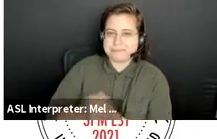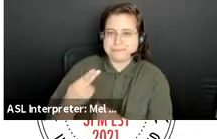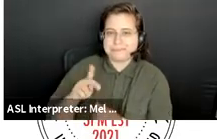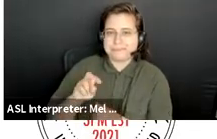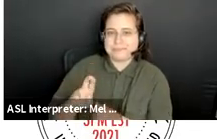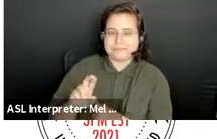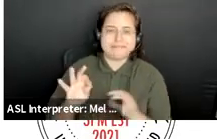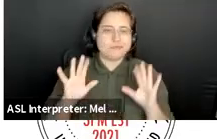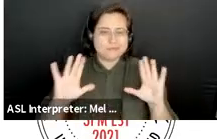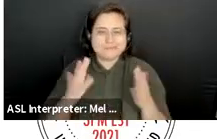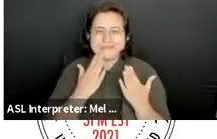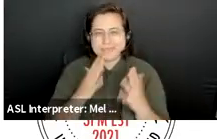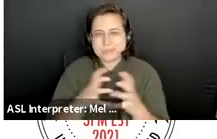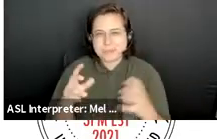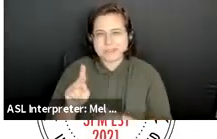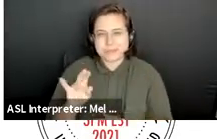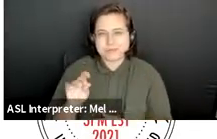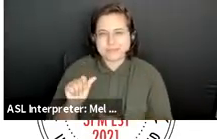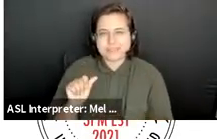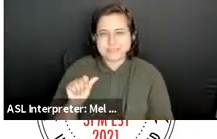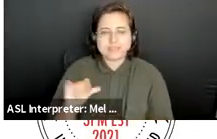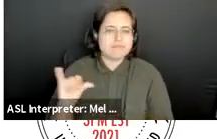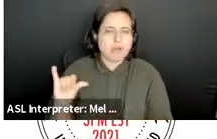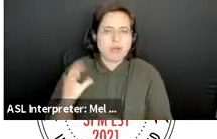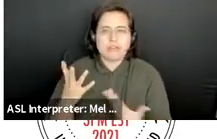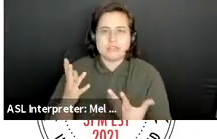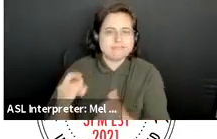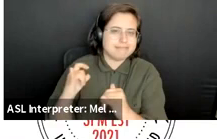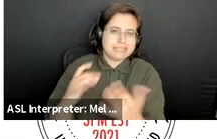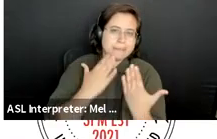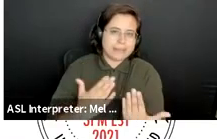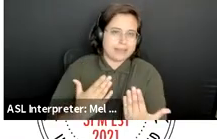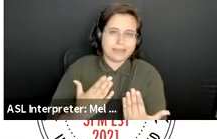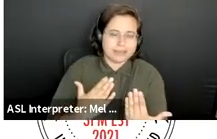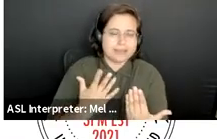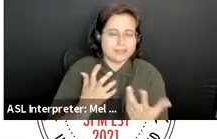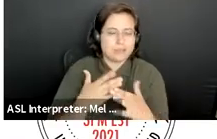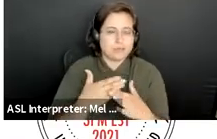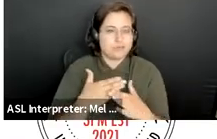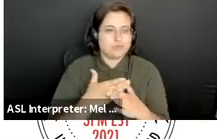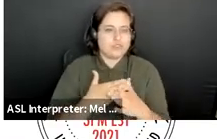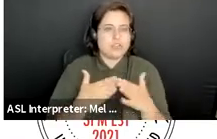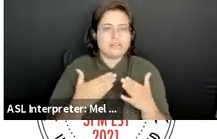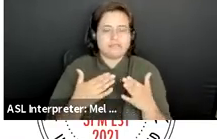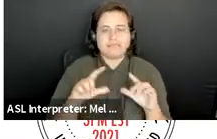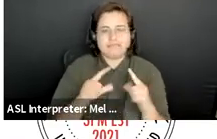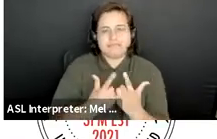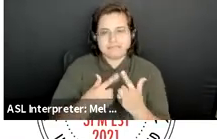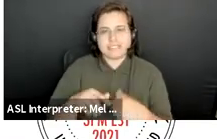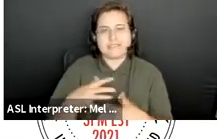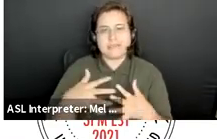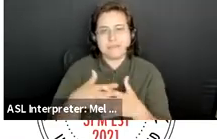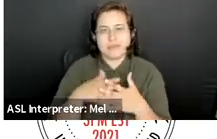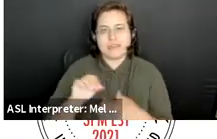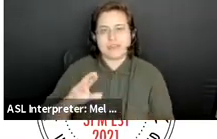Great, thank you so much, Krista. And just to echo your thanks, also wanted to share ours from the League of American Orchestras. So all of